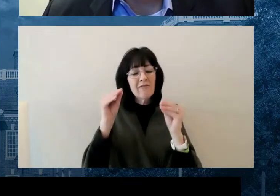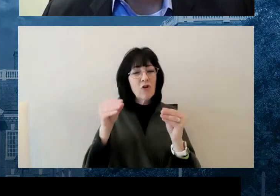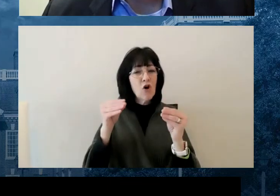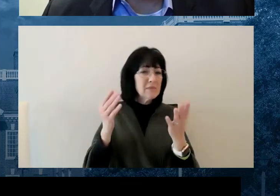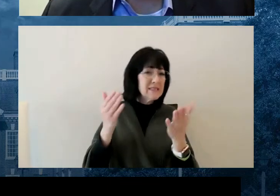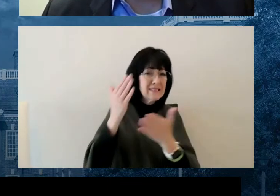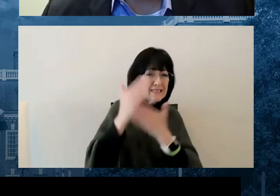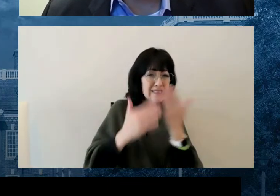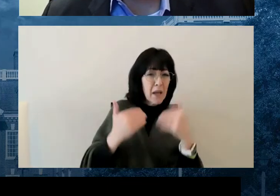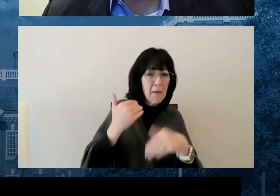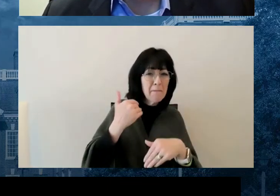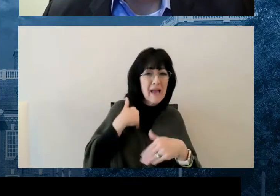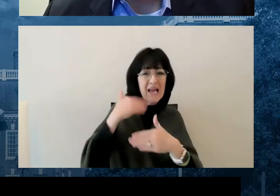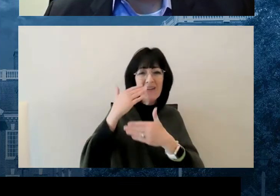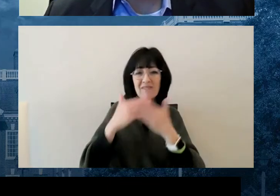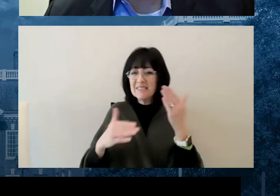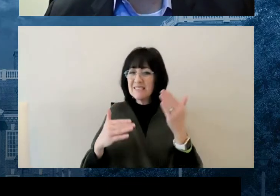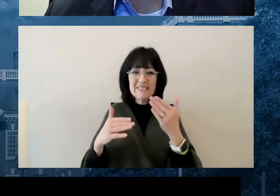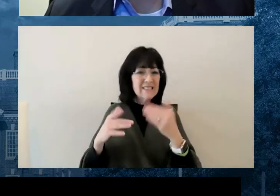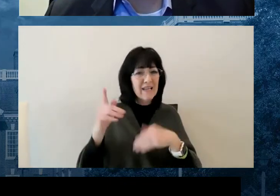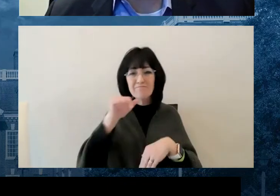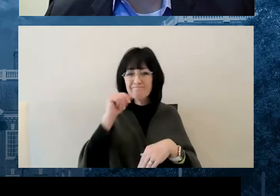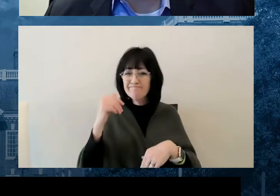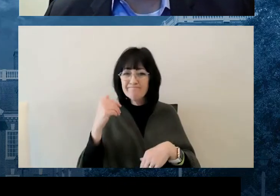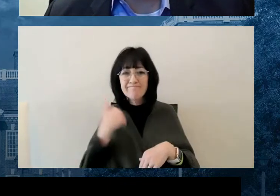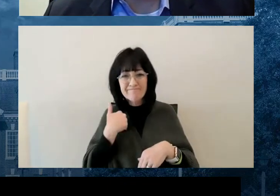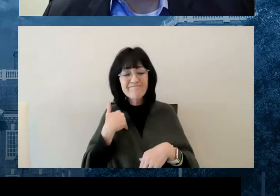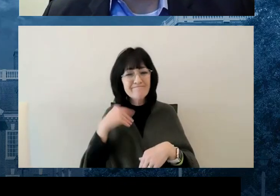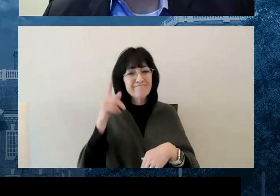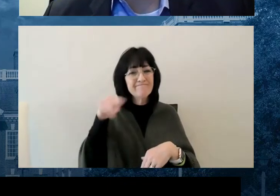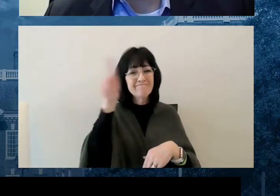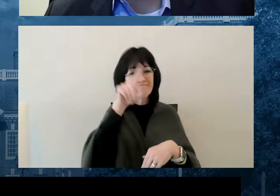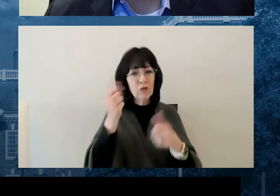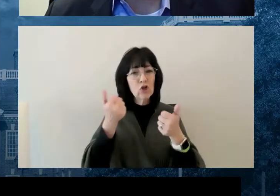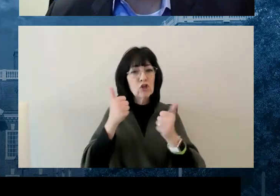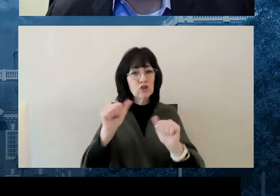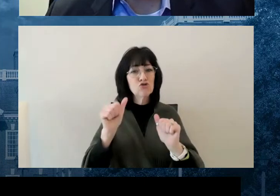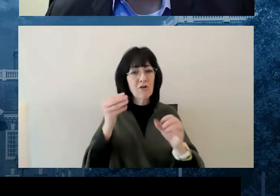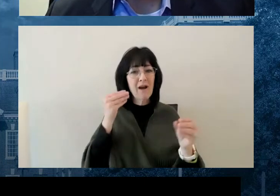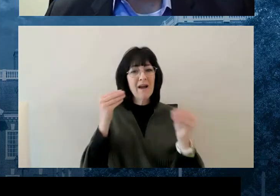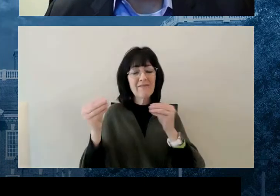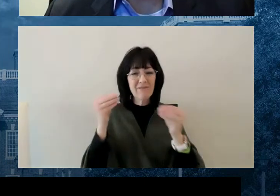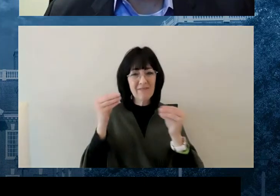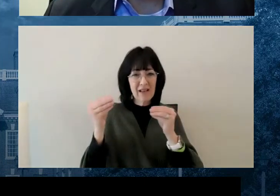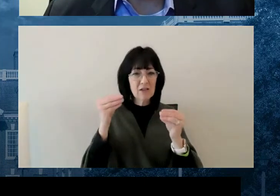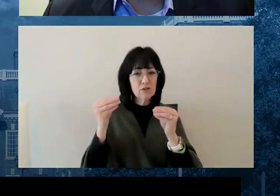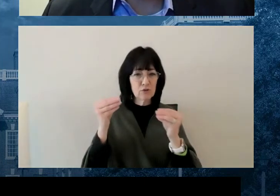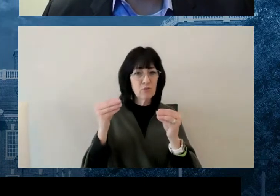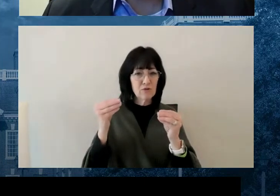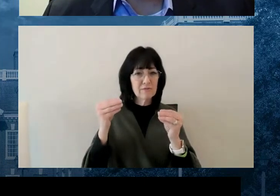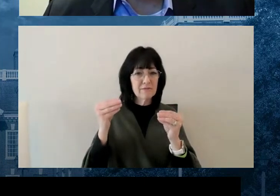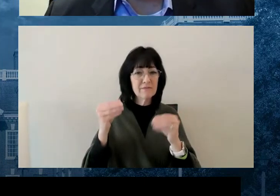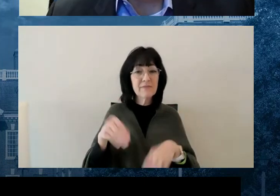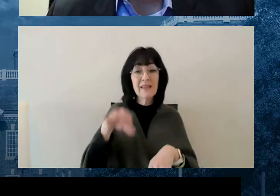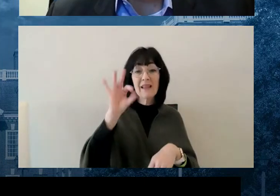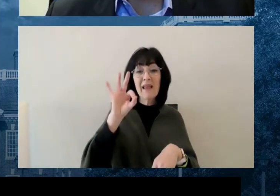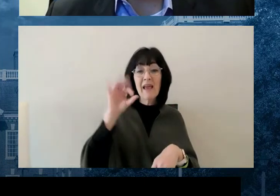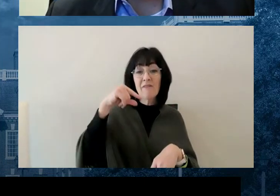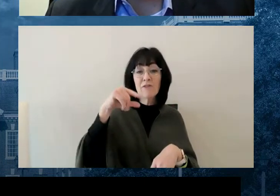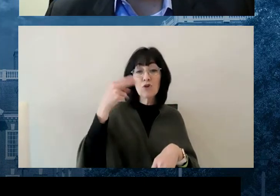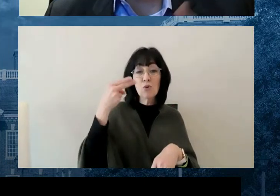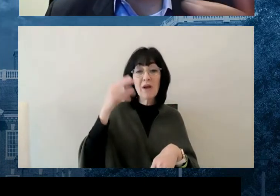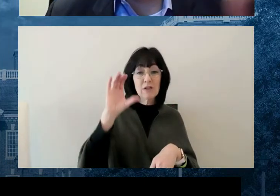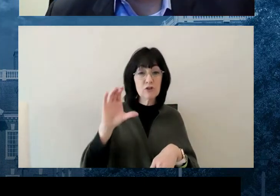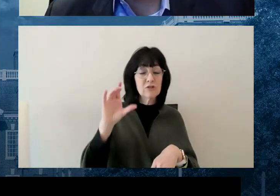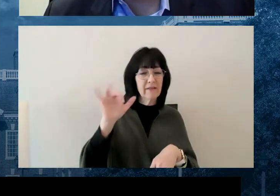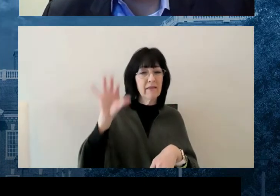we know they are trying to be as flexible as possible with individuals as they come into their stores. The FQHCs as well have some